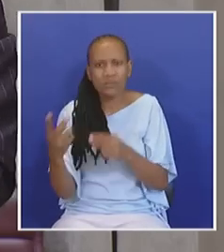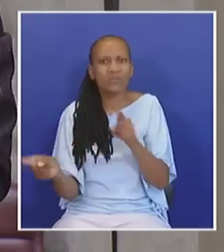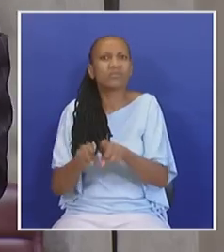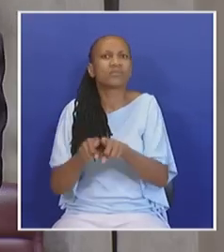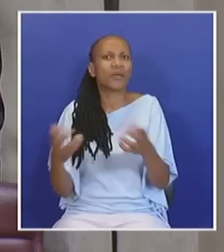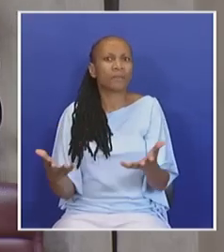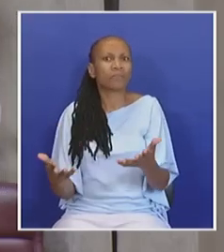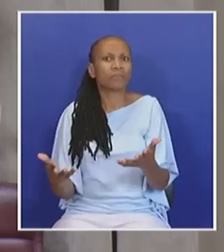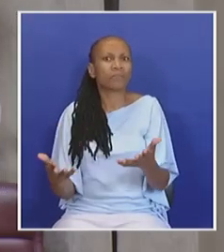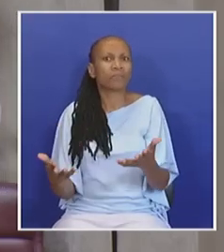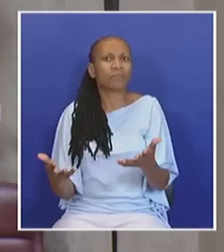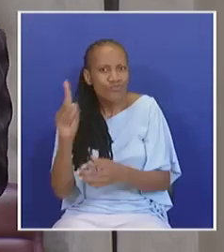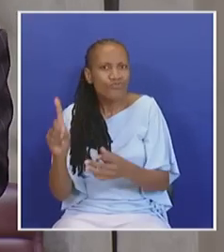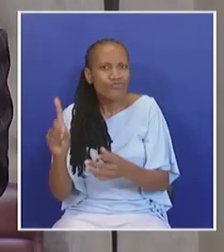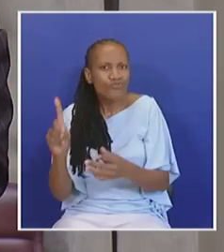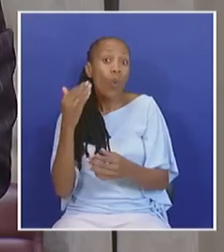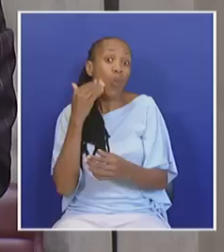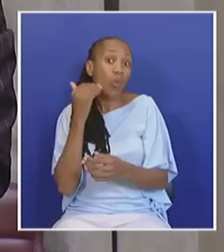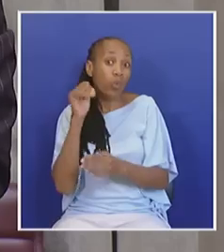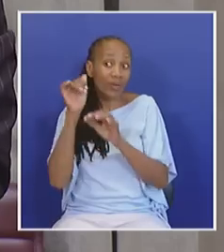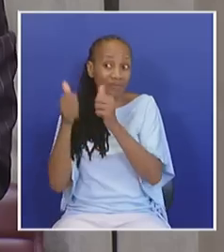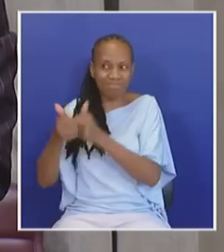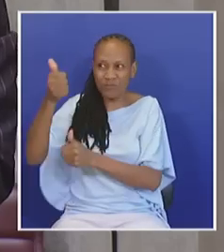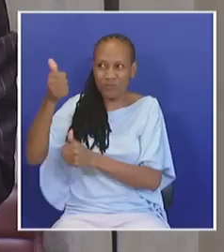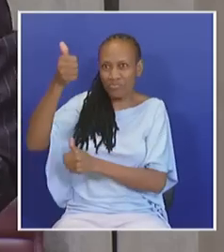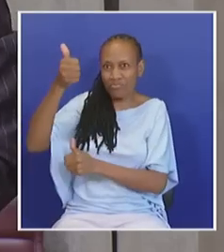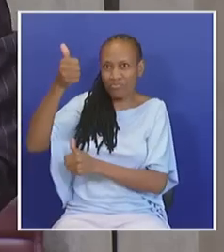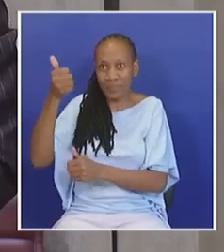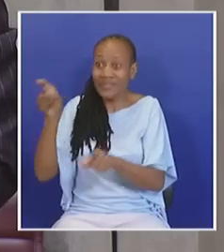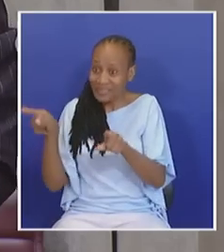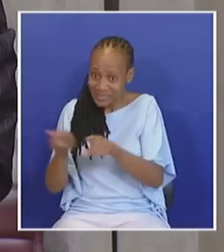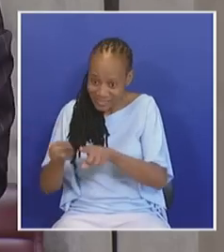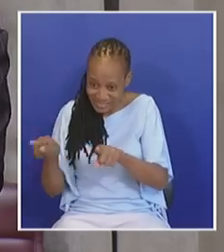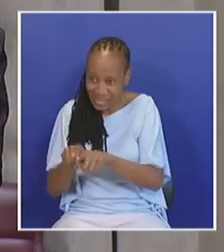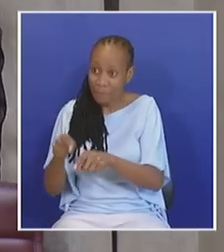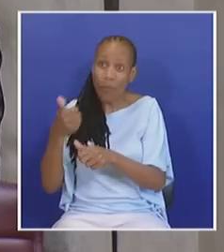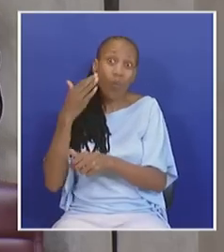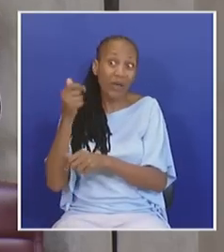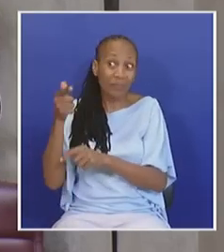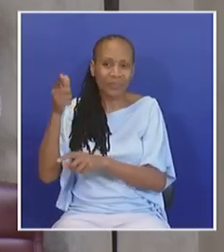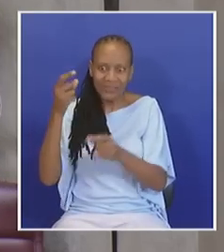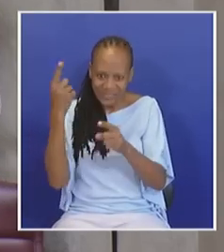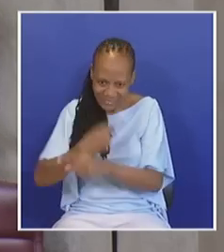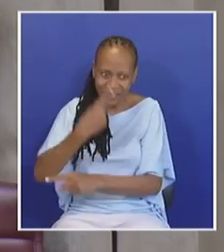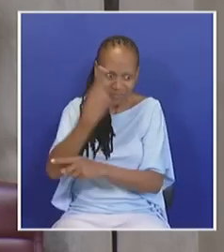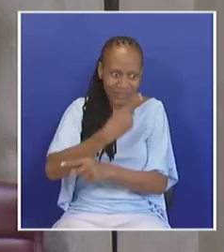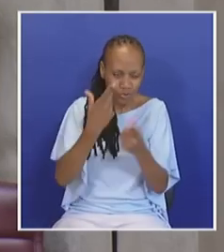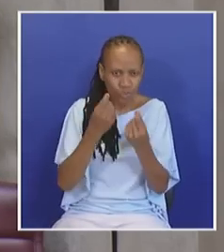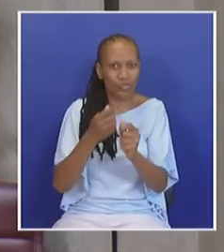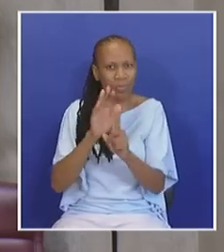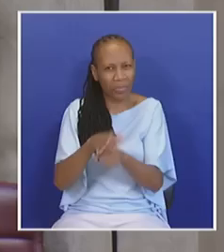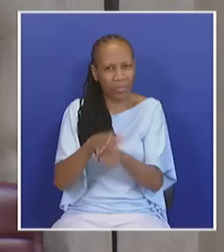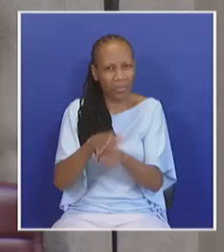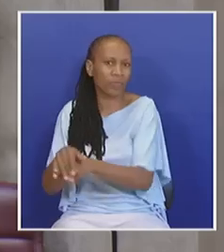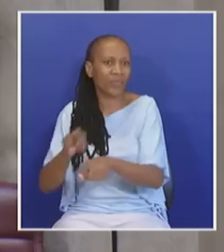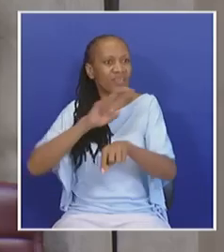and covertly white supremacists and are involved daily in racial practices. And finally, not every